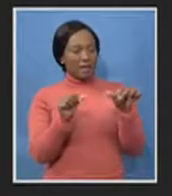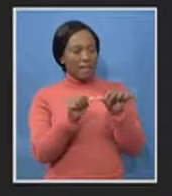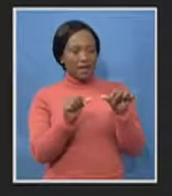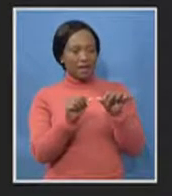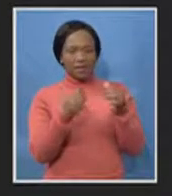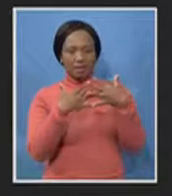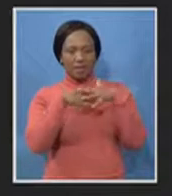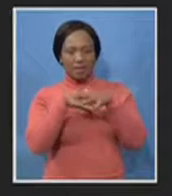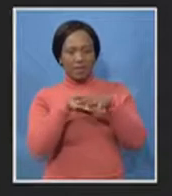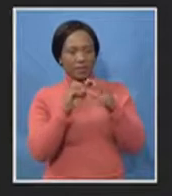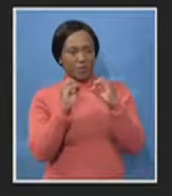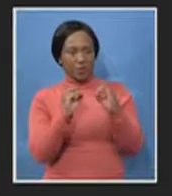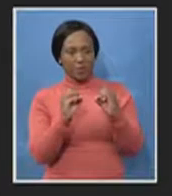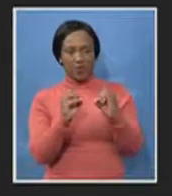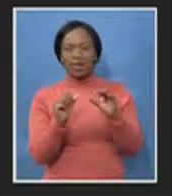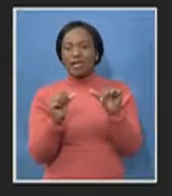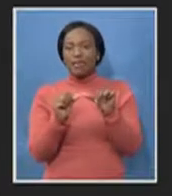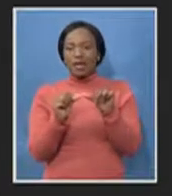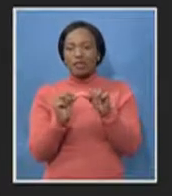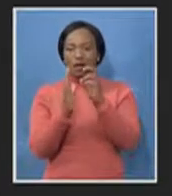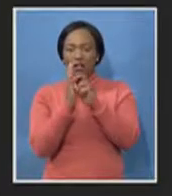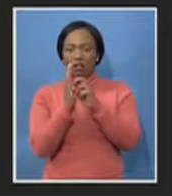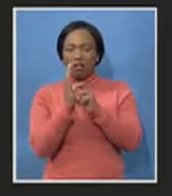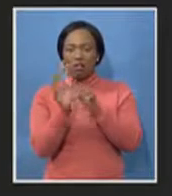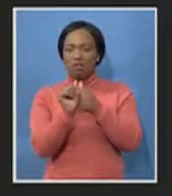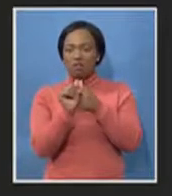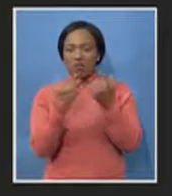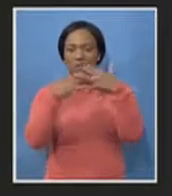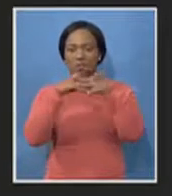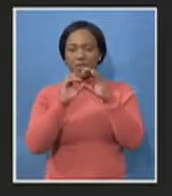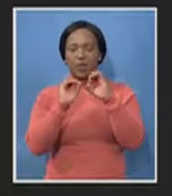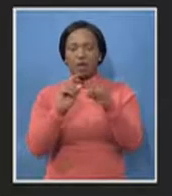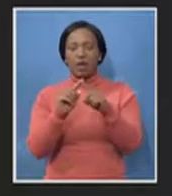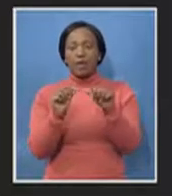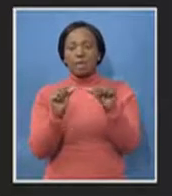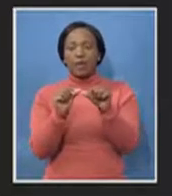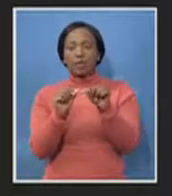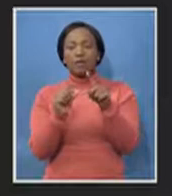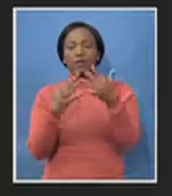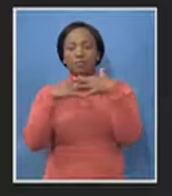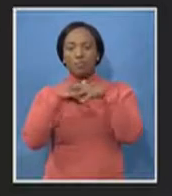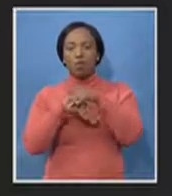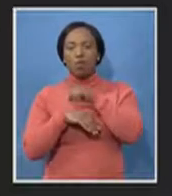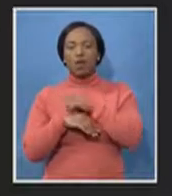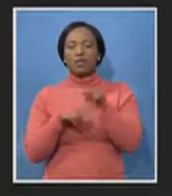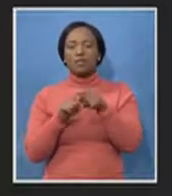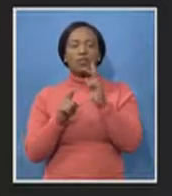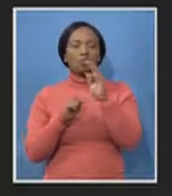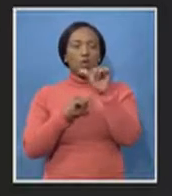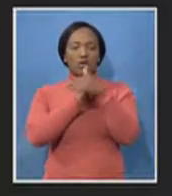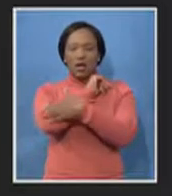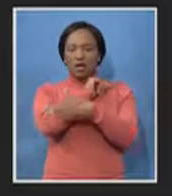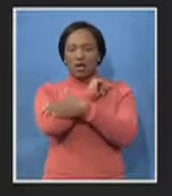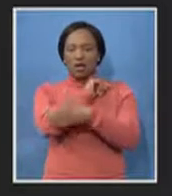for a very, very long haul. But if the measures are implemented, as we saw in other countries that have successfully fought and won